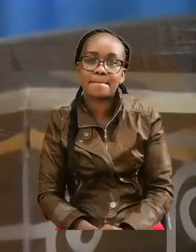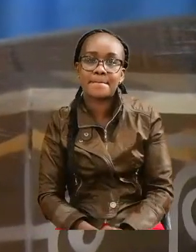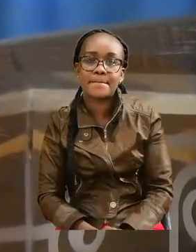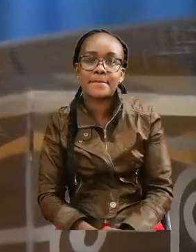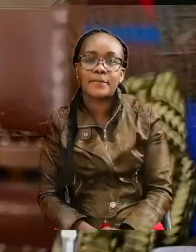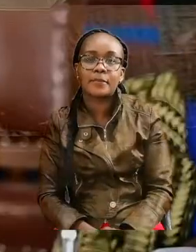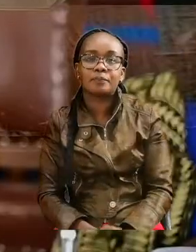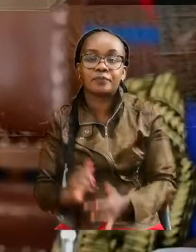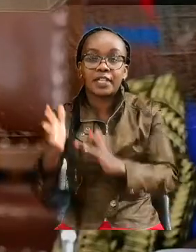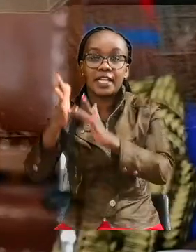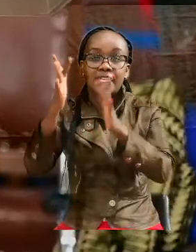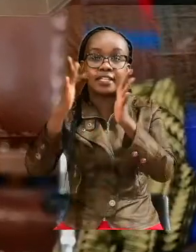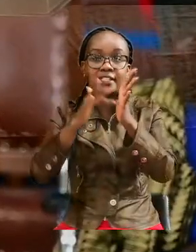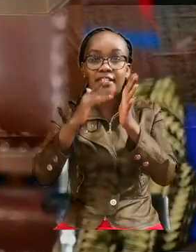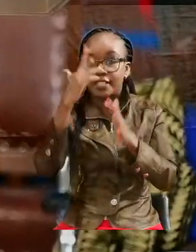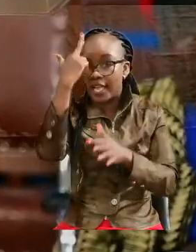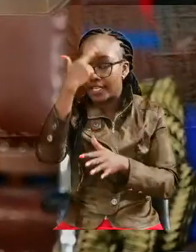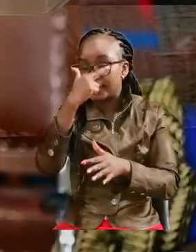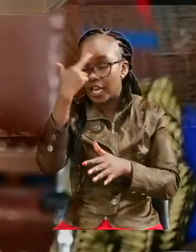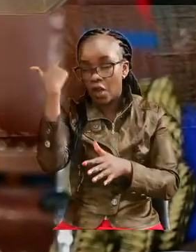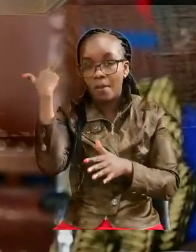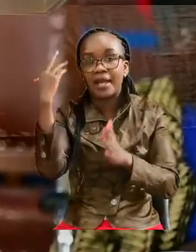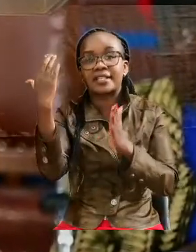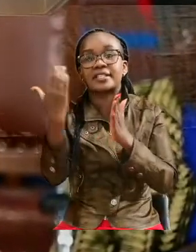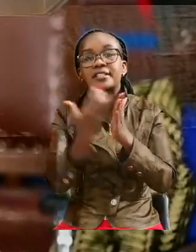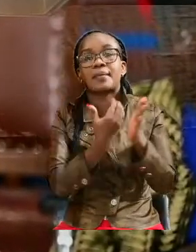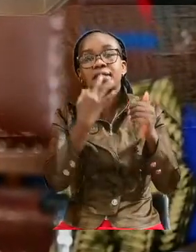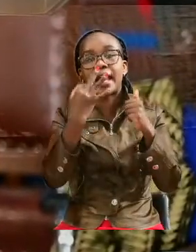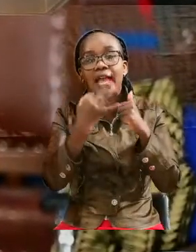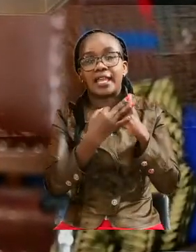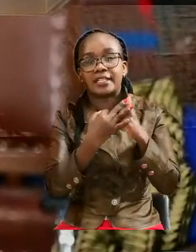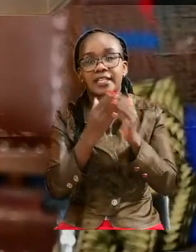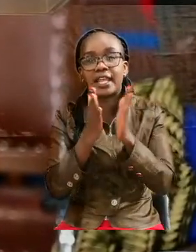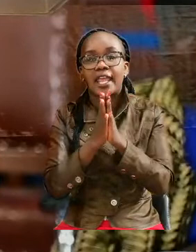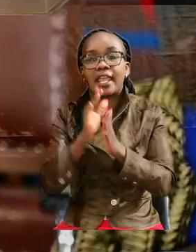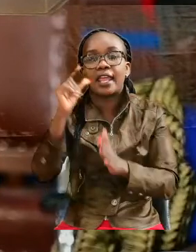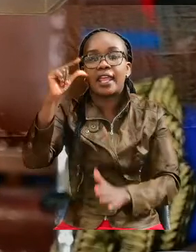That is Jesus in Romans chapter 8 and Galatians chapter 4.